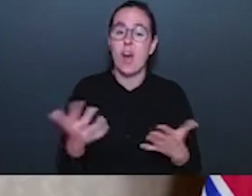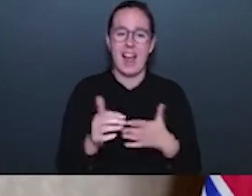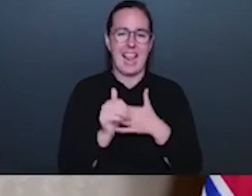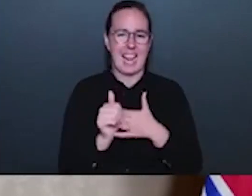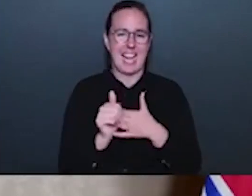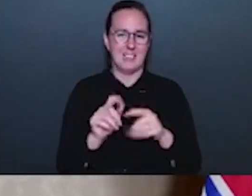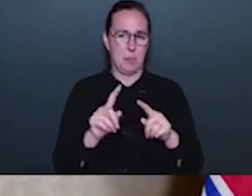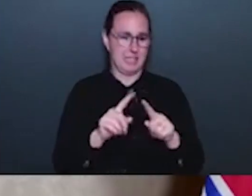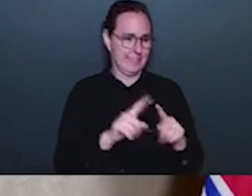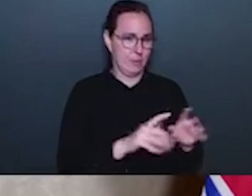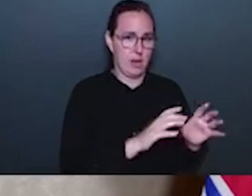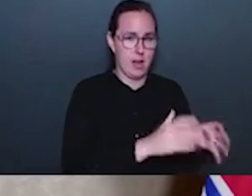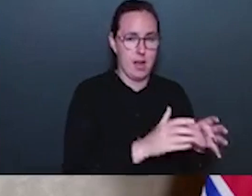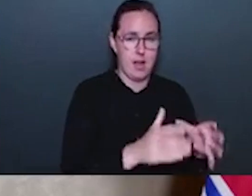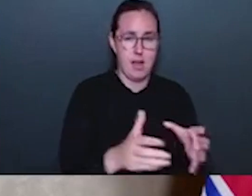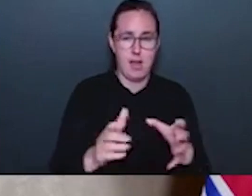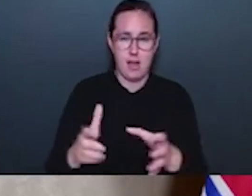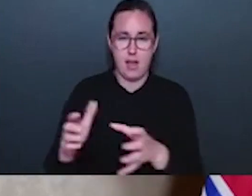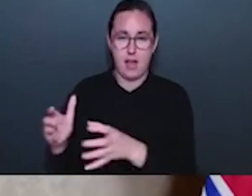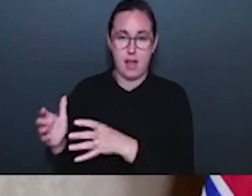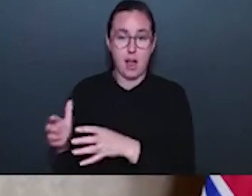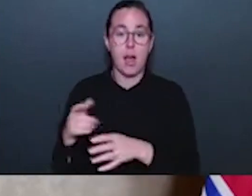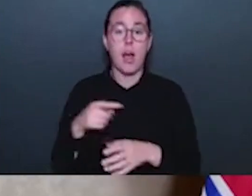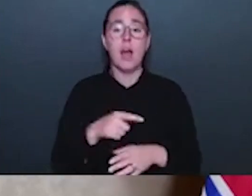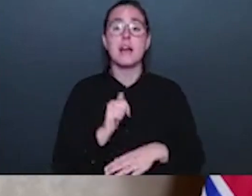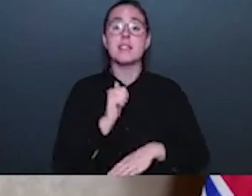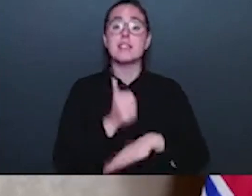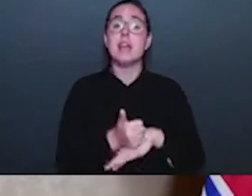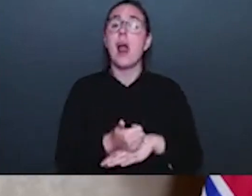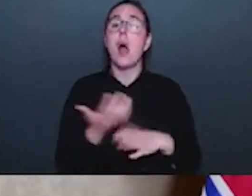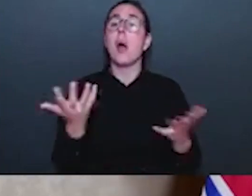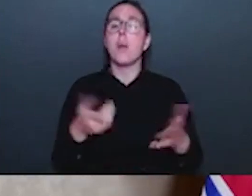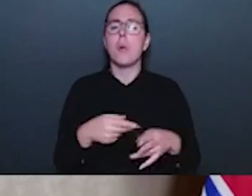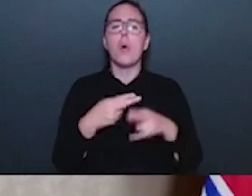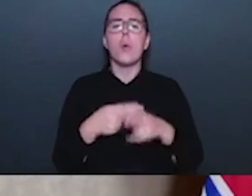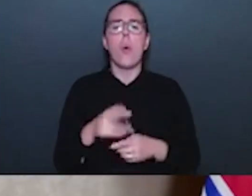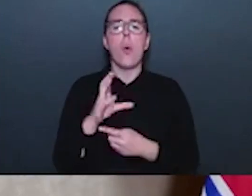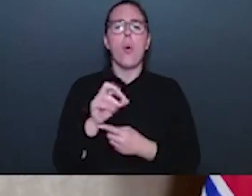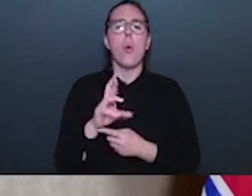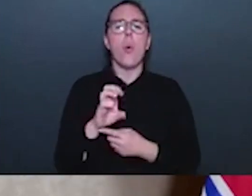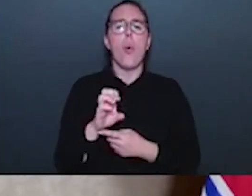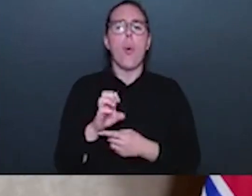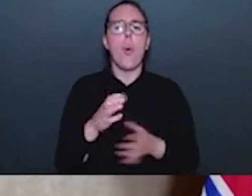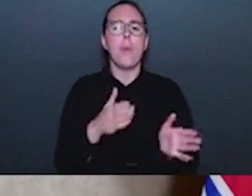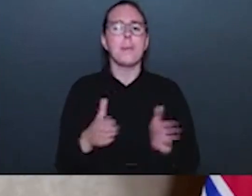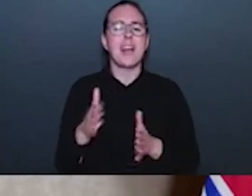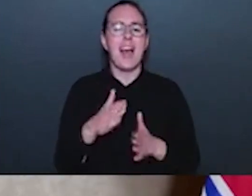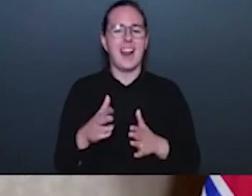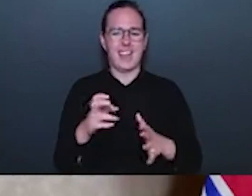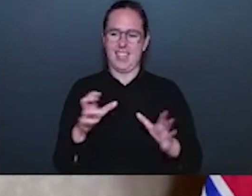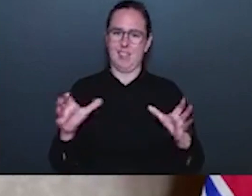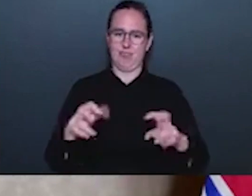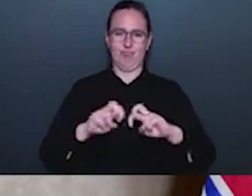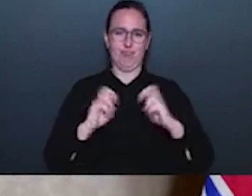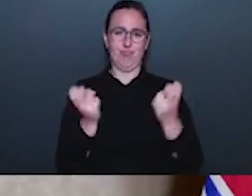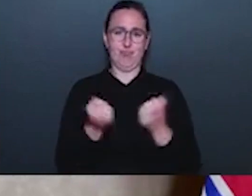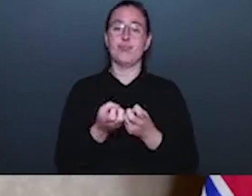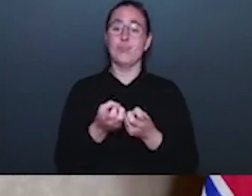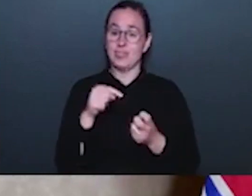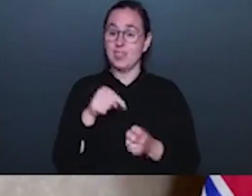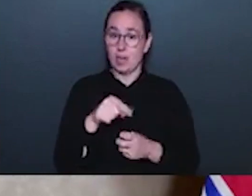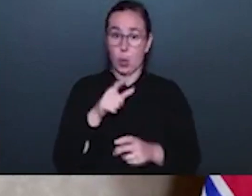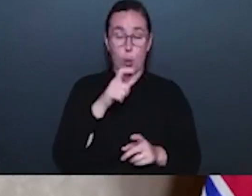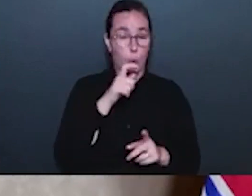living experience, law enforcement, Indigenous partners, public health experts, municipalities, and